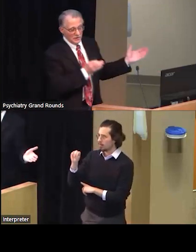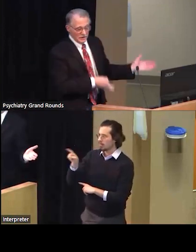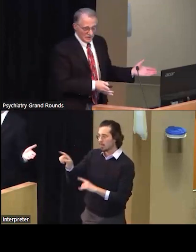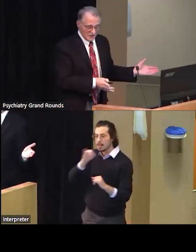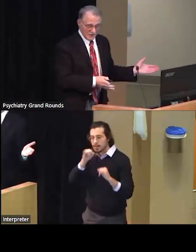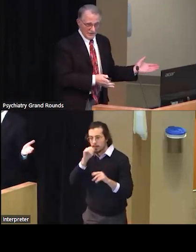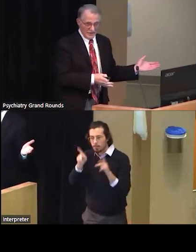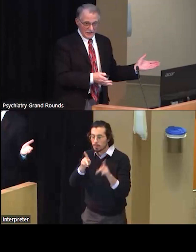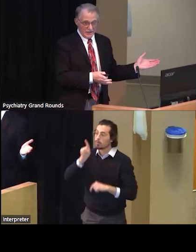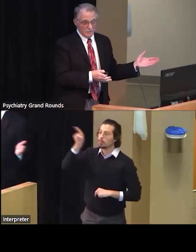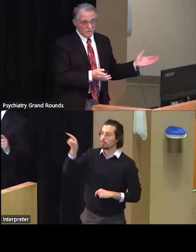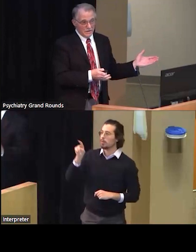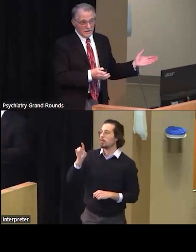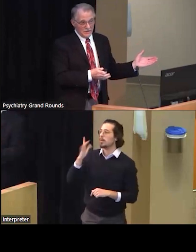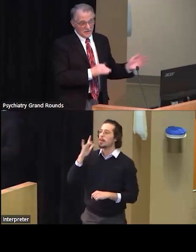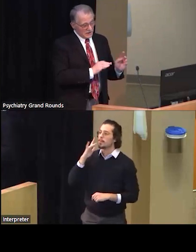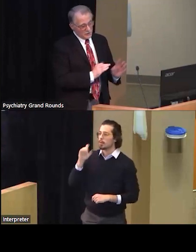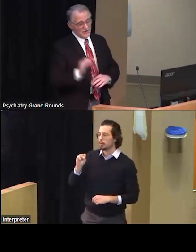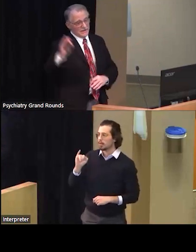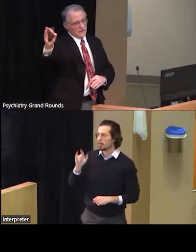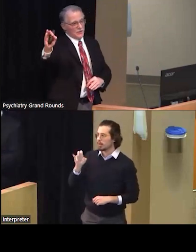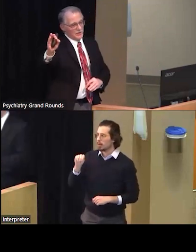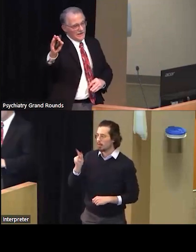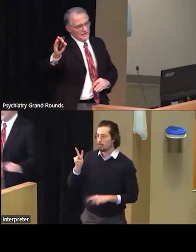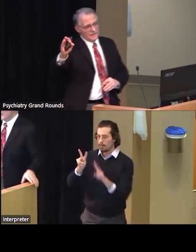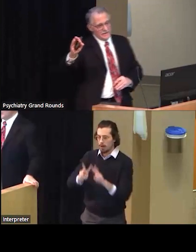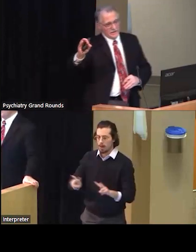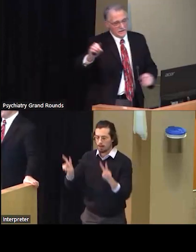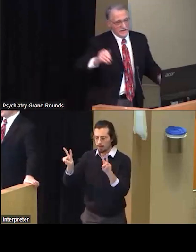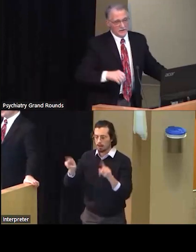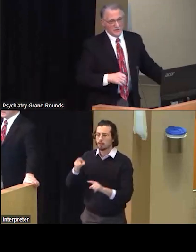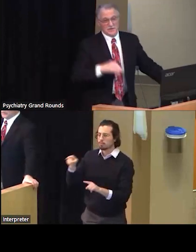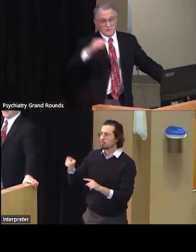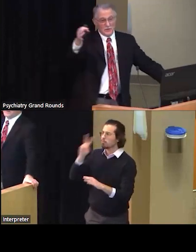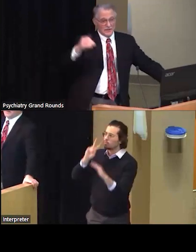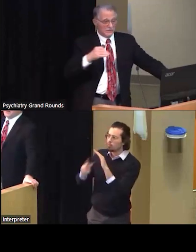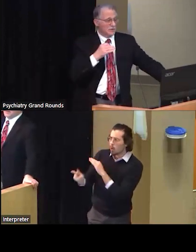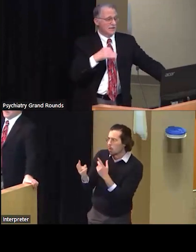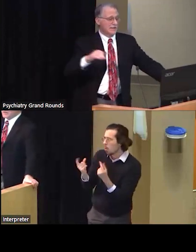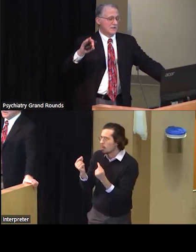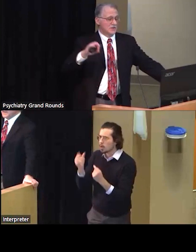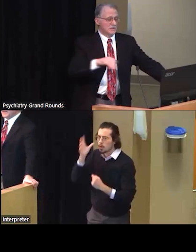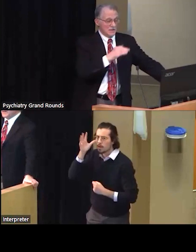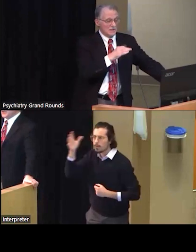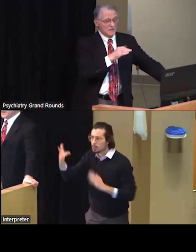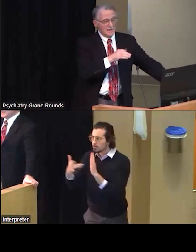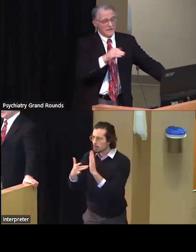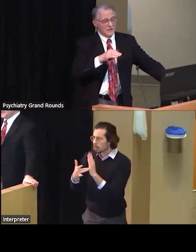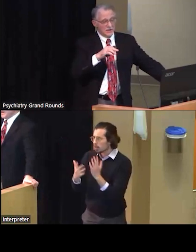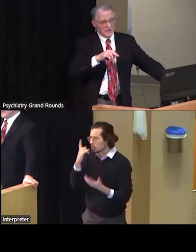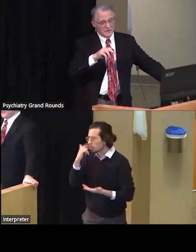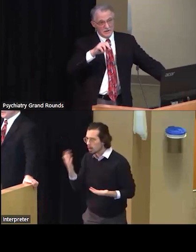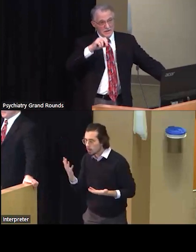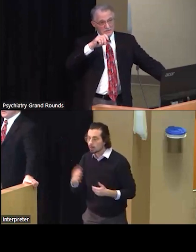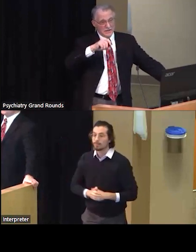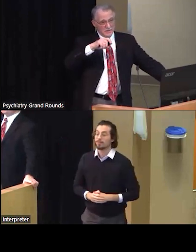interviews people in Silicon Valley and basically projecting where we're headed. You know, what's the moonshot of where technology is. Basically,